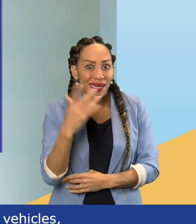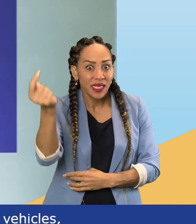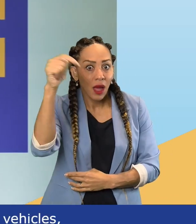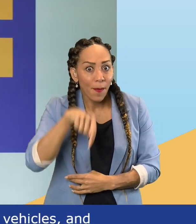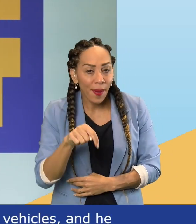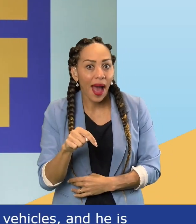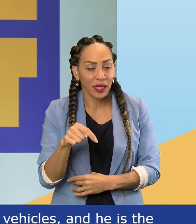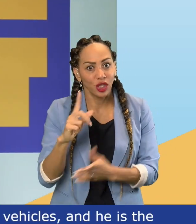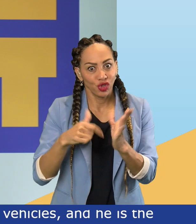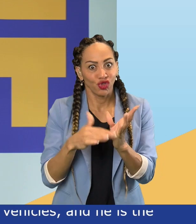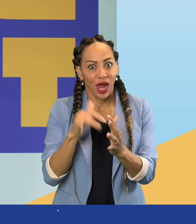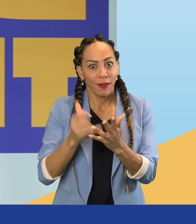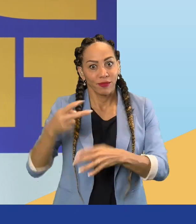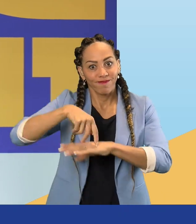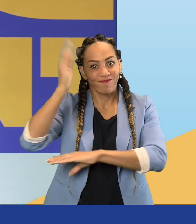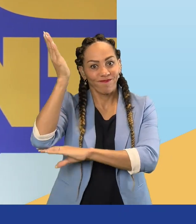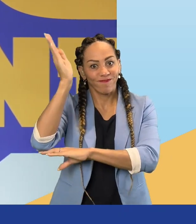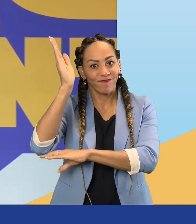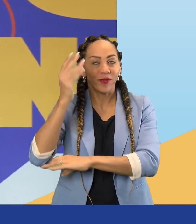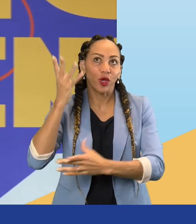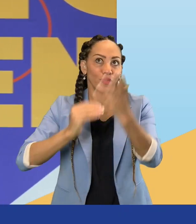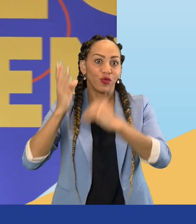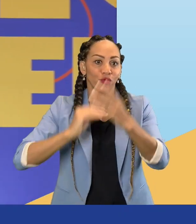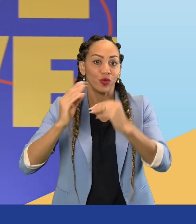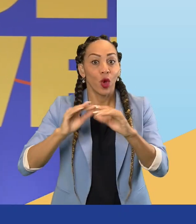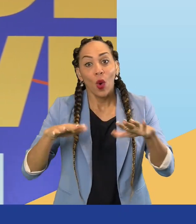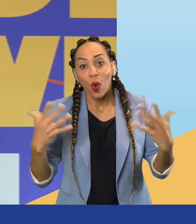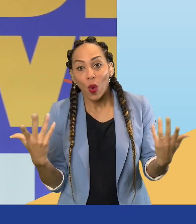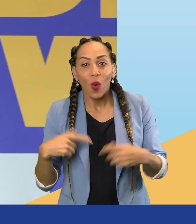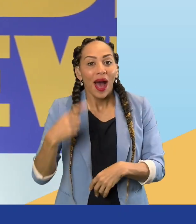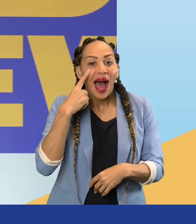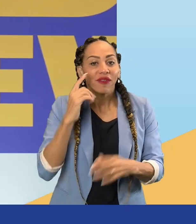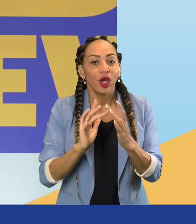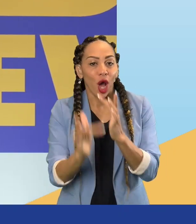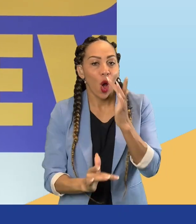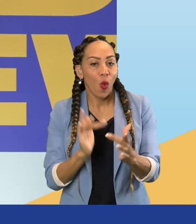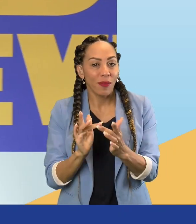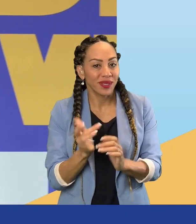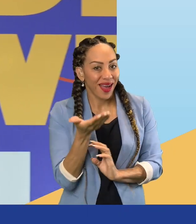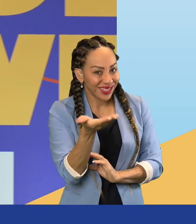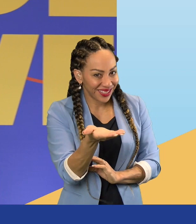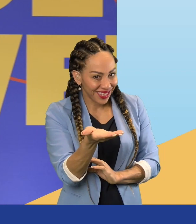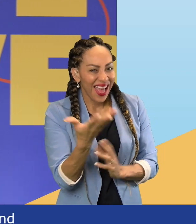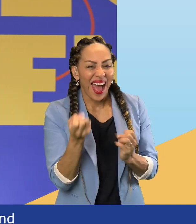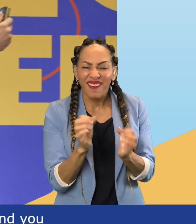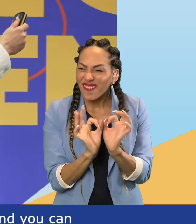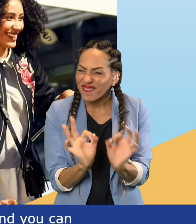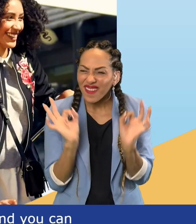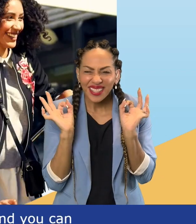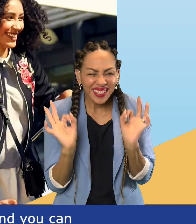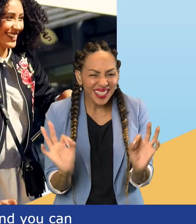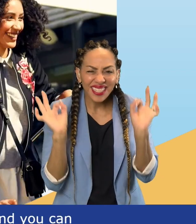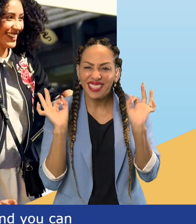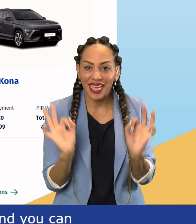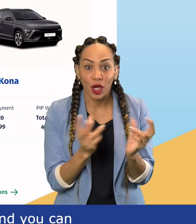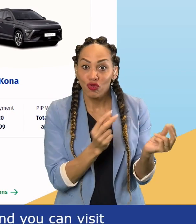chat to James. And lastly, of course, you can visit motability.co.uk, where we have a fantastic resource library and a brilliant